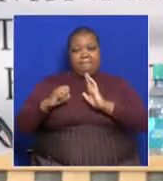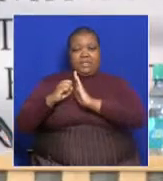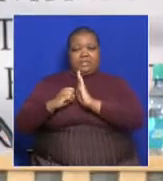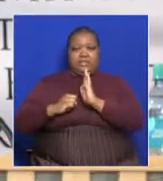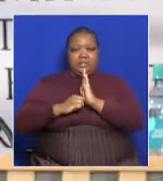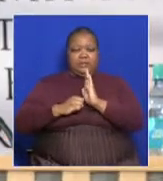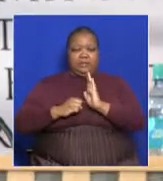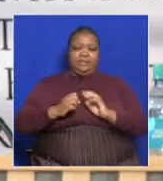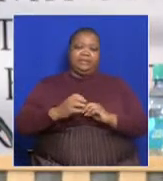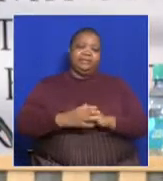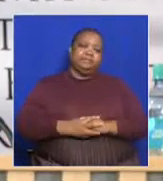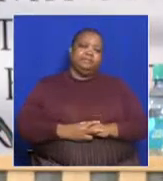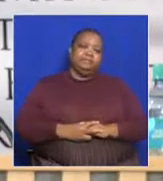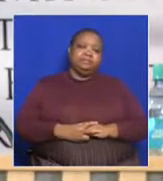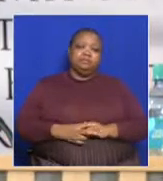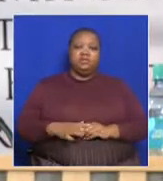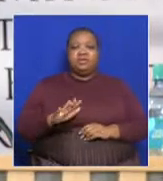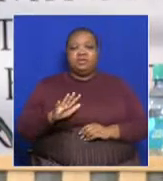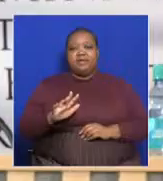582.